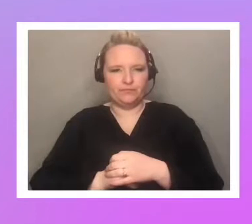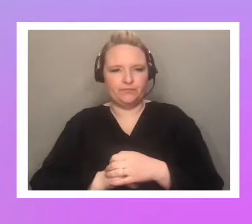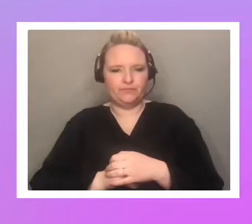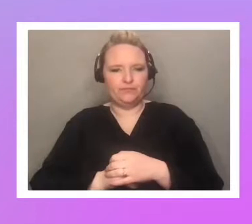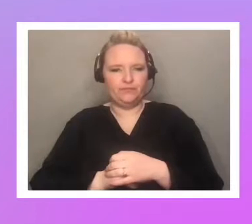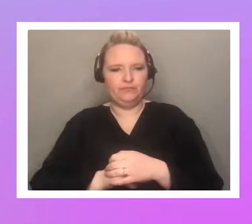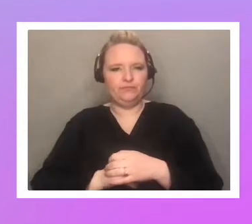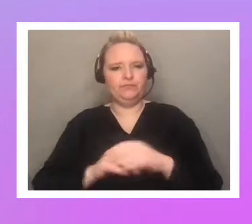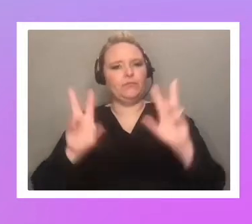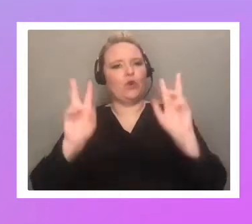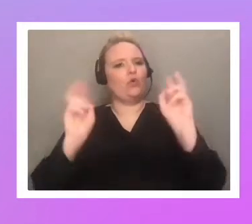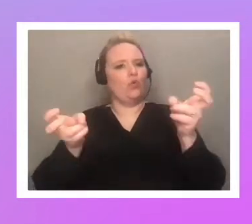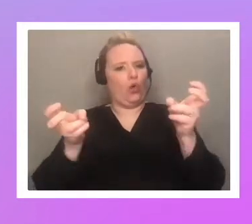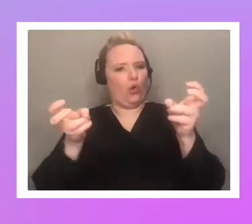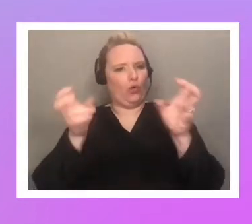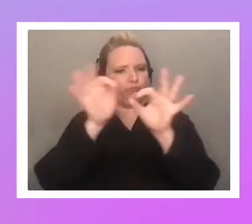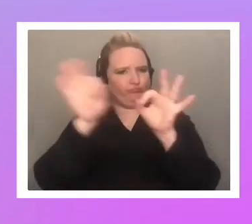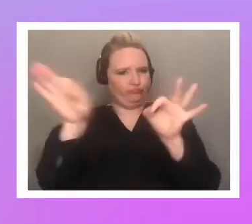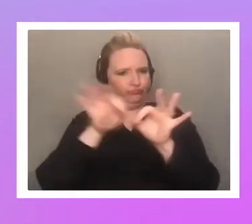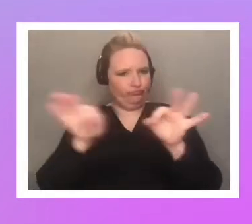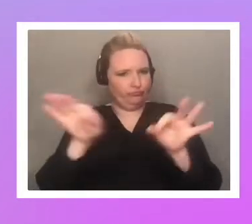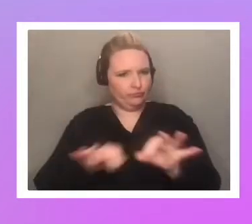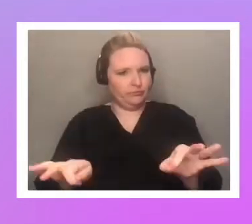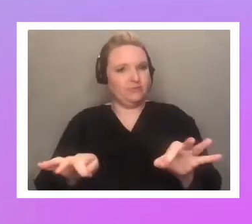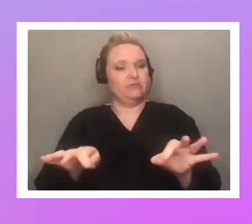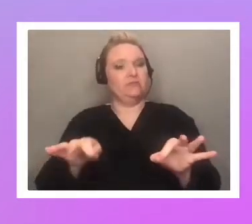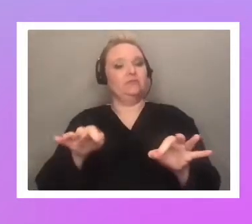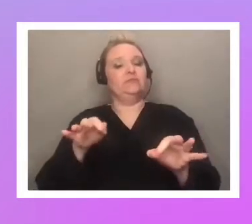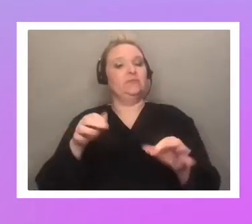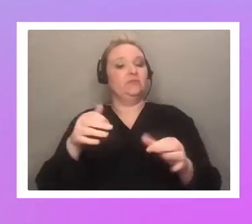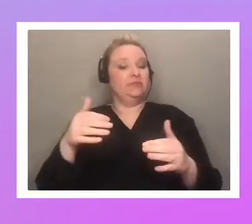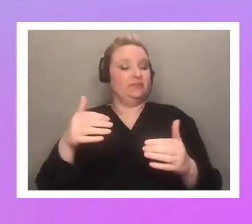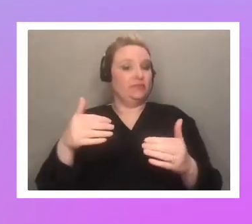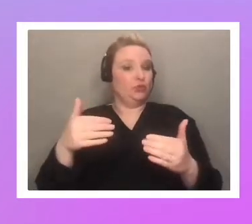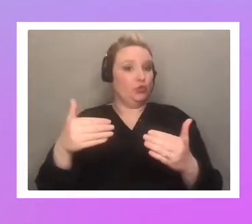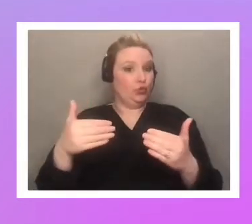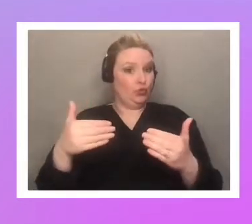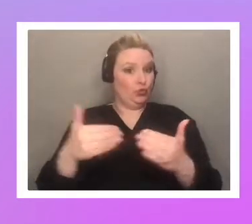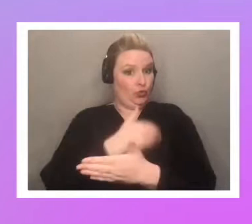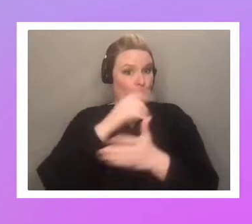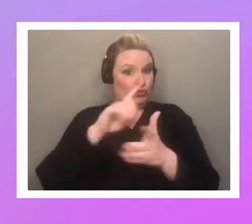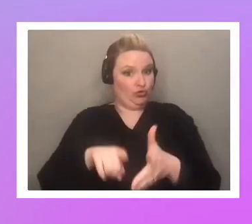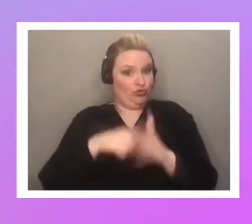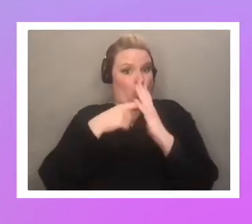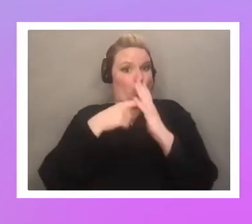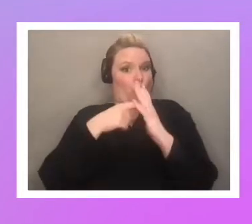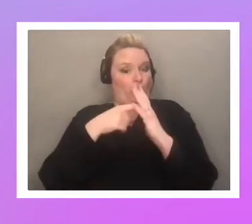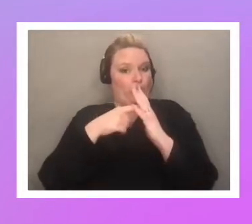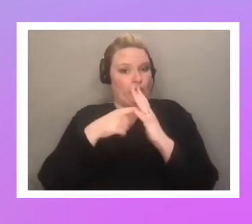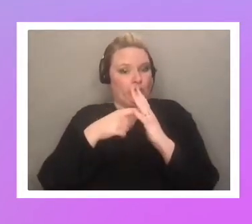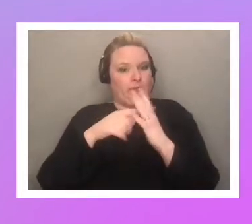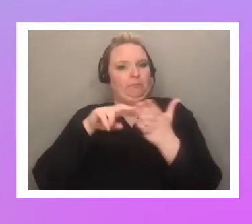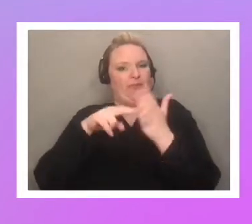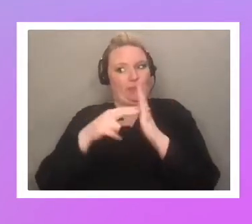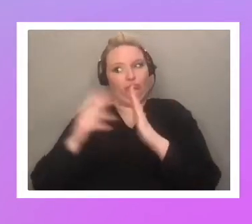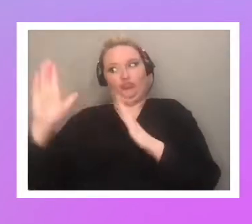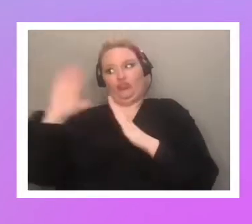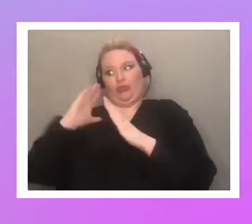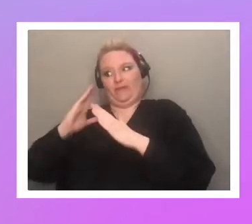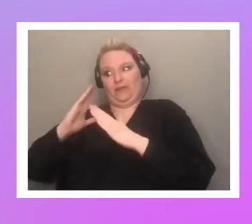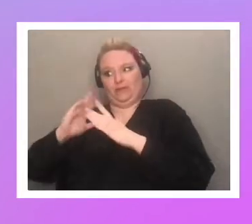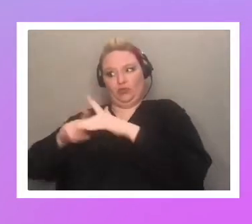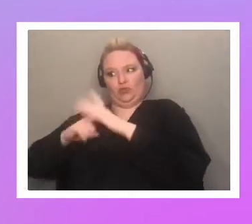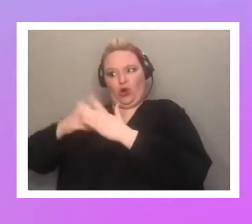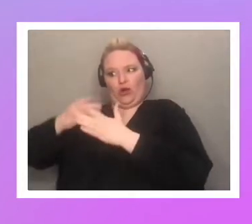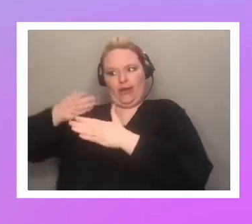And there's a quote on the slide, which is, "Every new beginning comes from some other beginning's end." And that is from